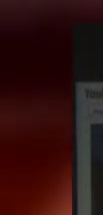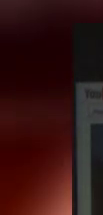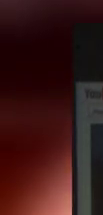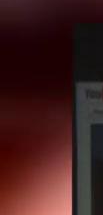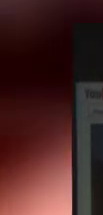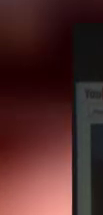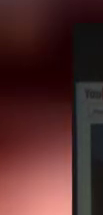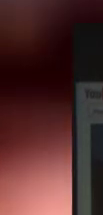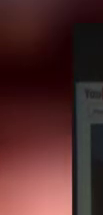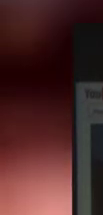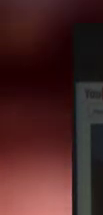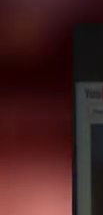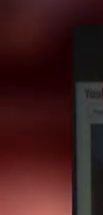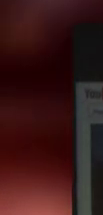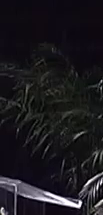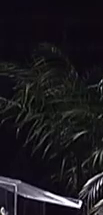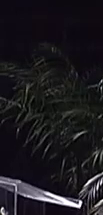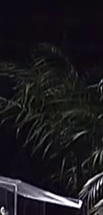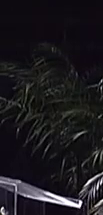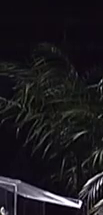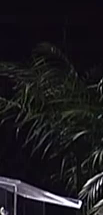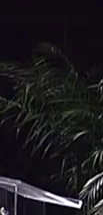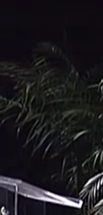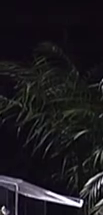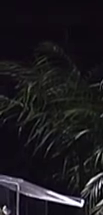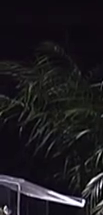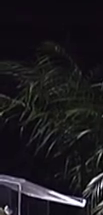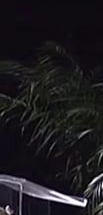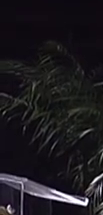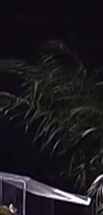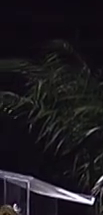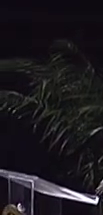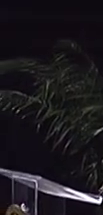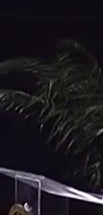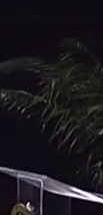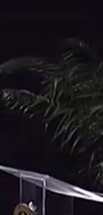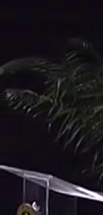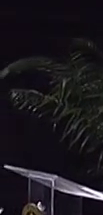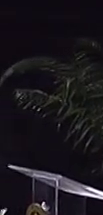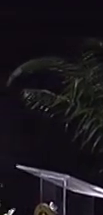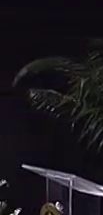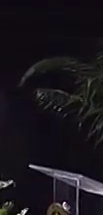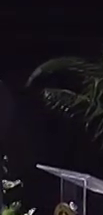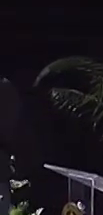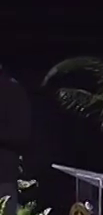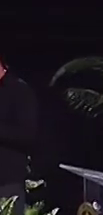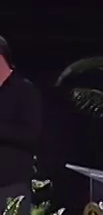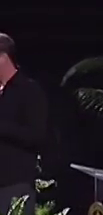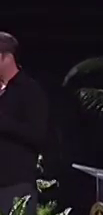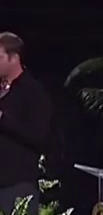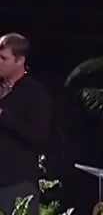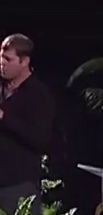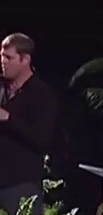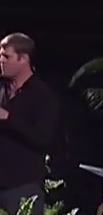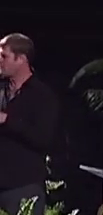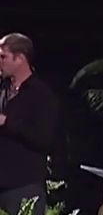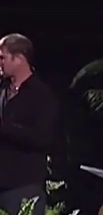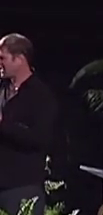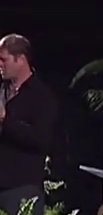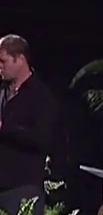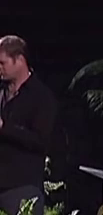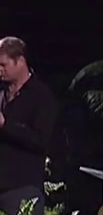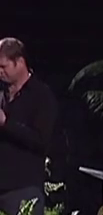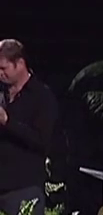to IKEA, and it'll help you based on your location. So you can either input this or you can pull it from your social